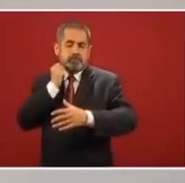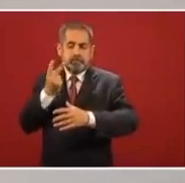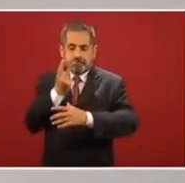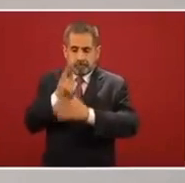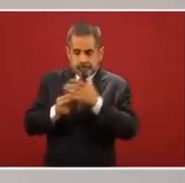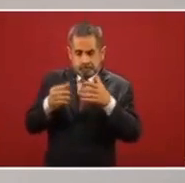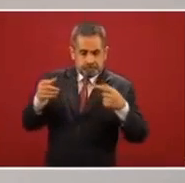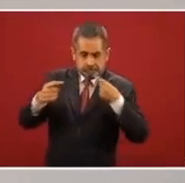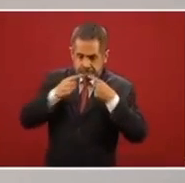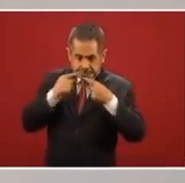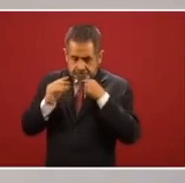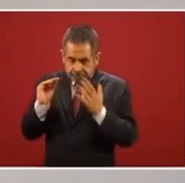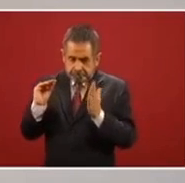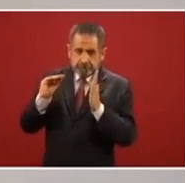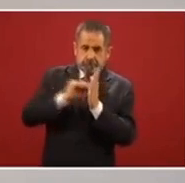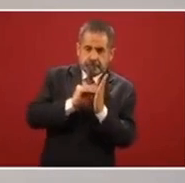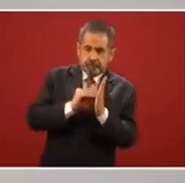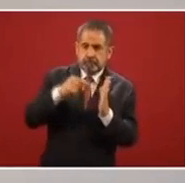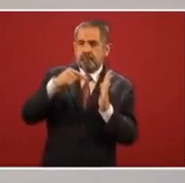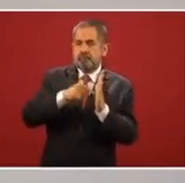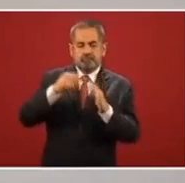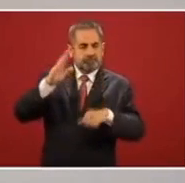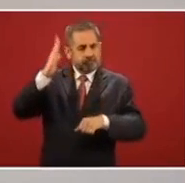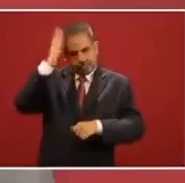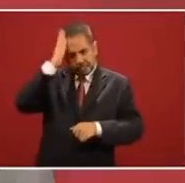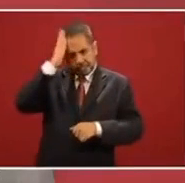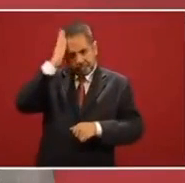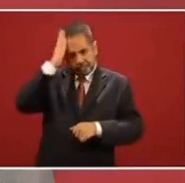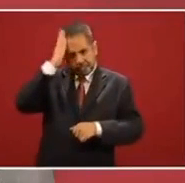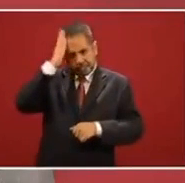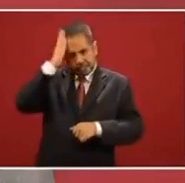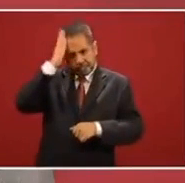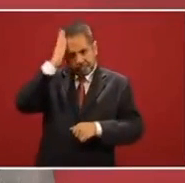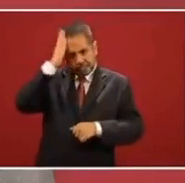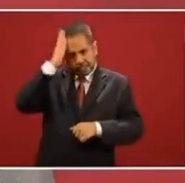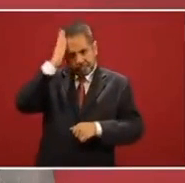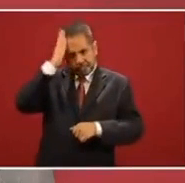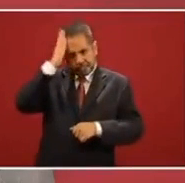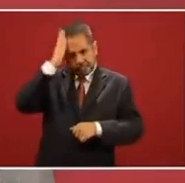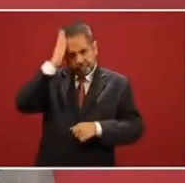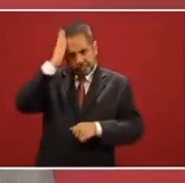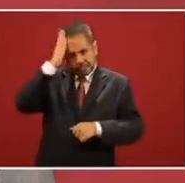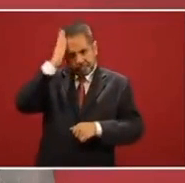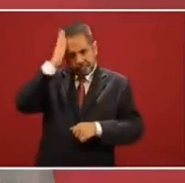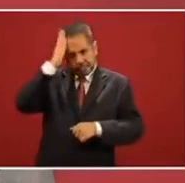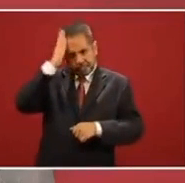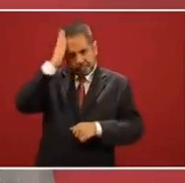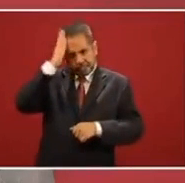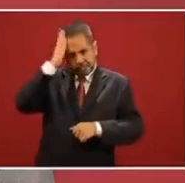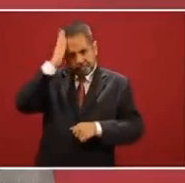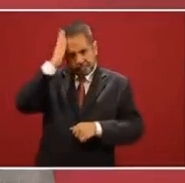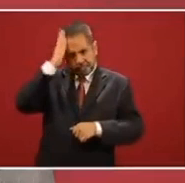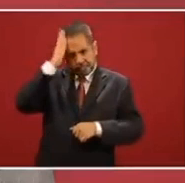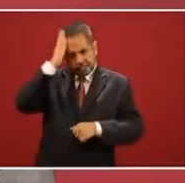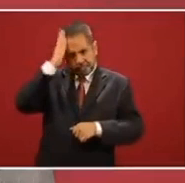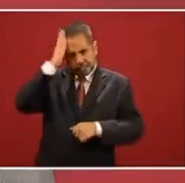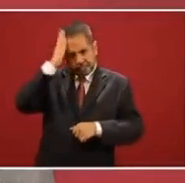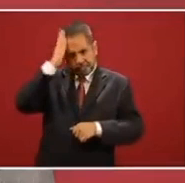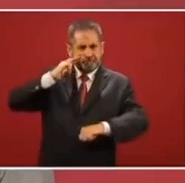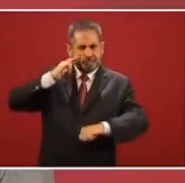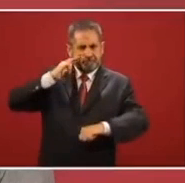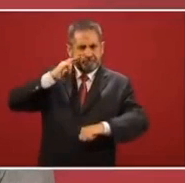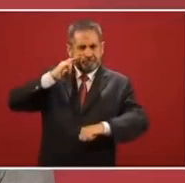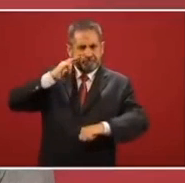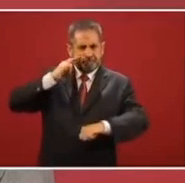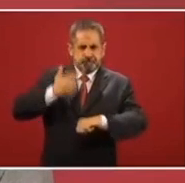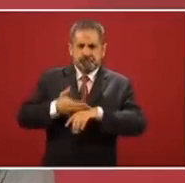se estableció como una instancia máxima de autoridad para And it was established as the maximum authority agency,